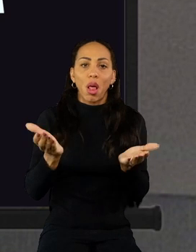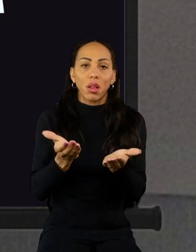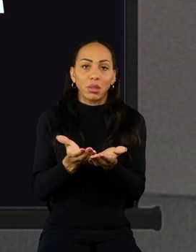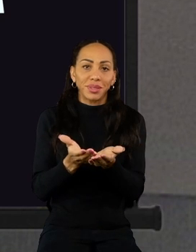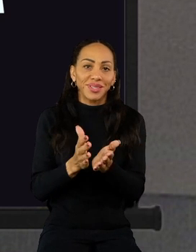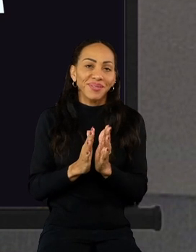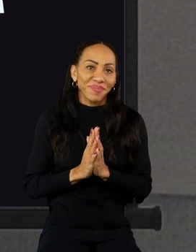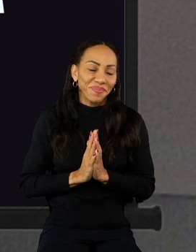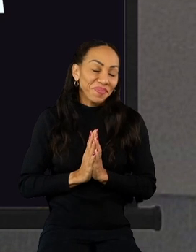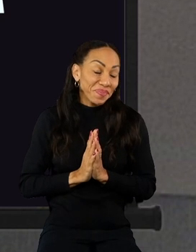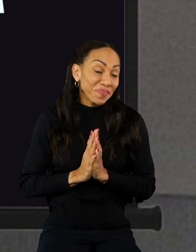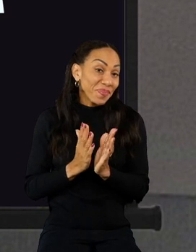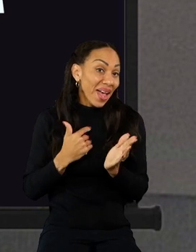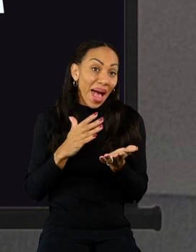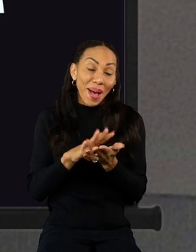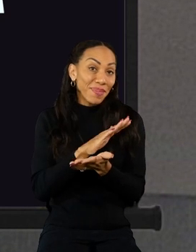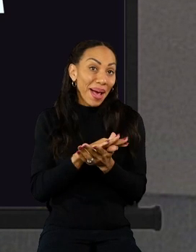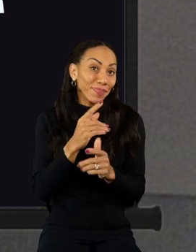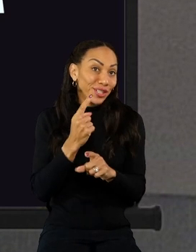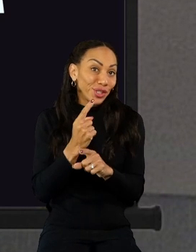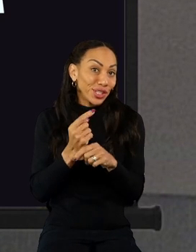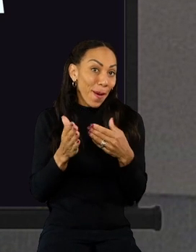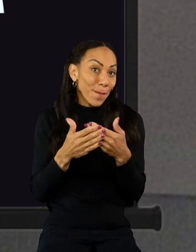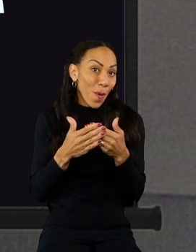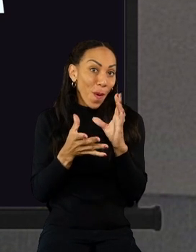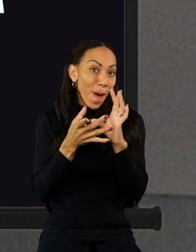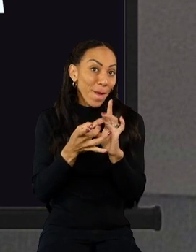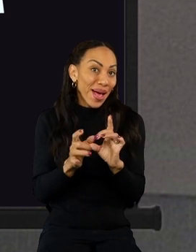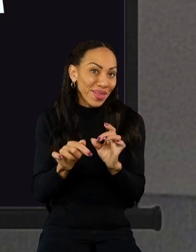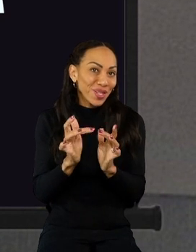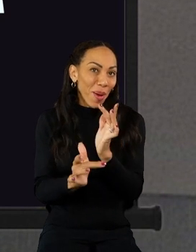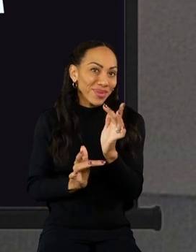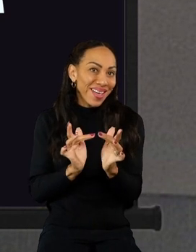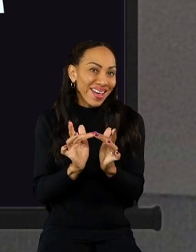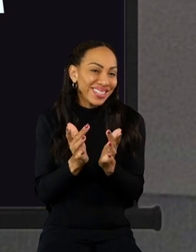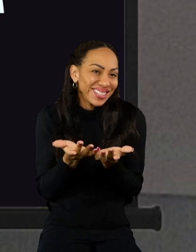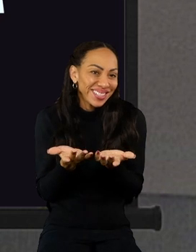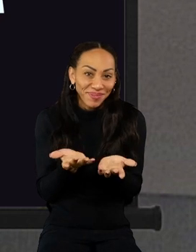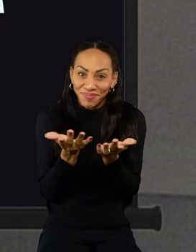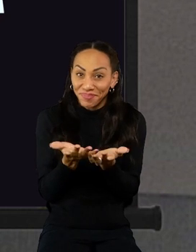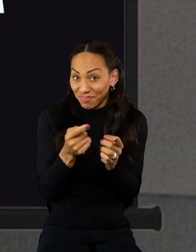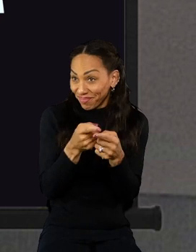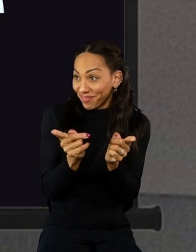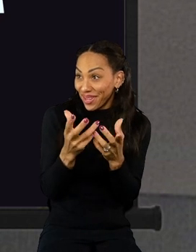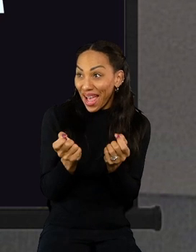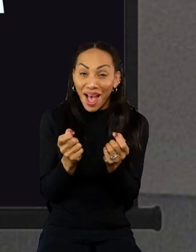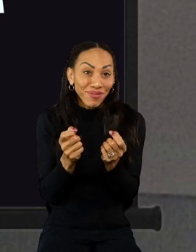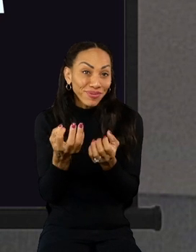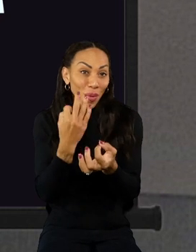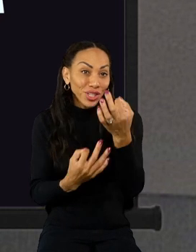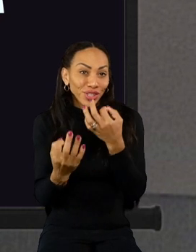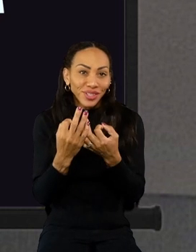super quick tour of Locked World. And yet happy to kind of chat more